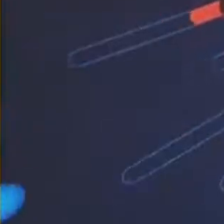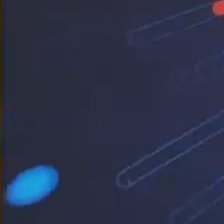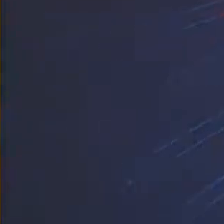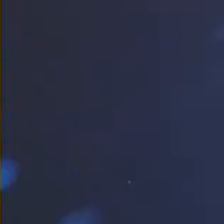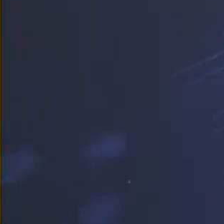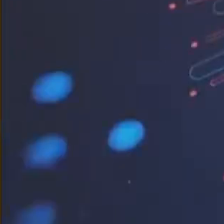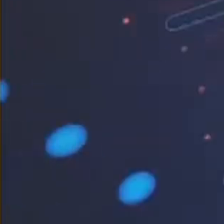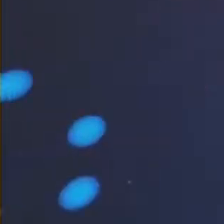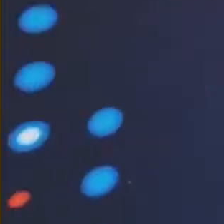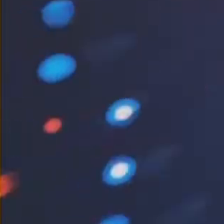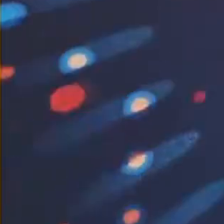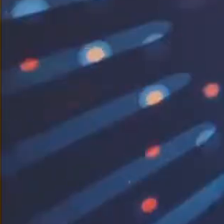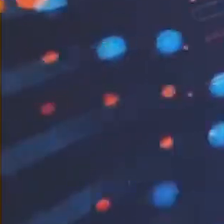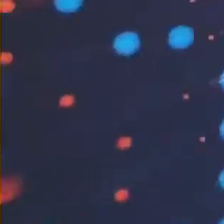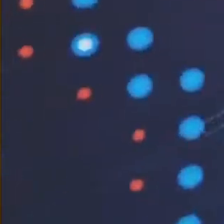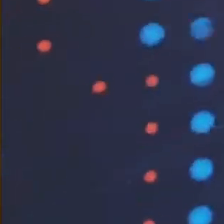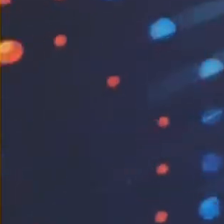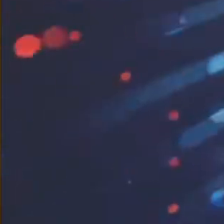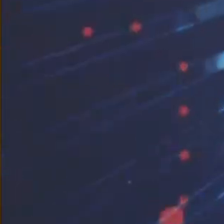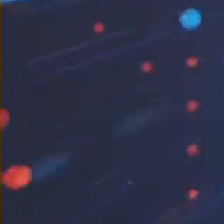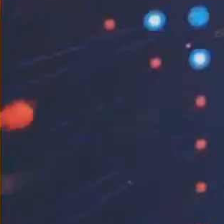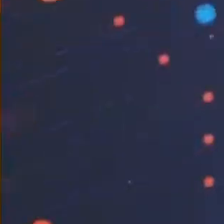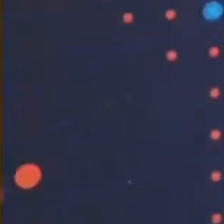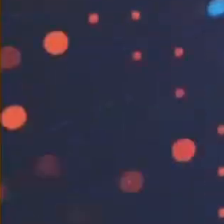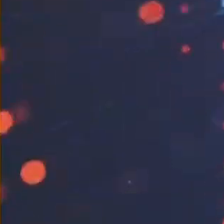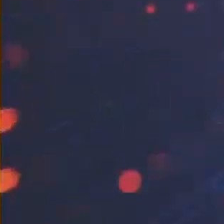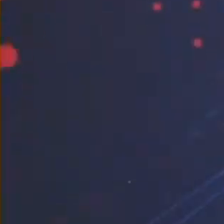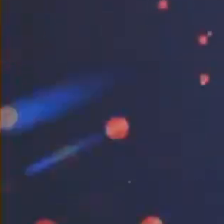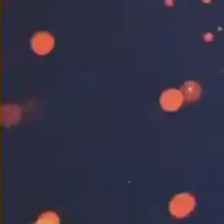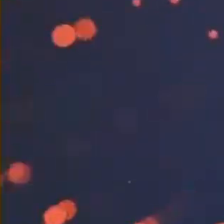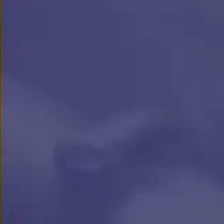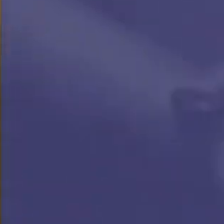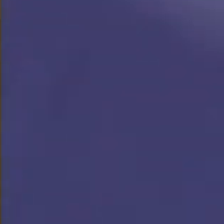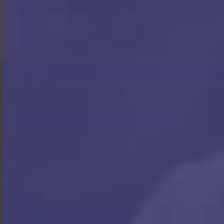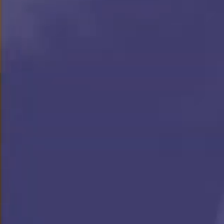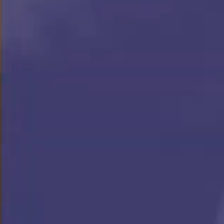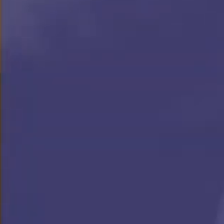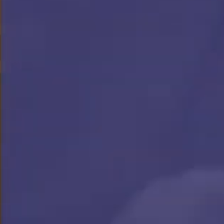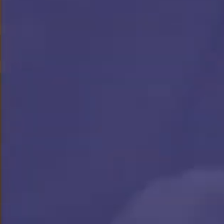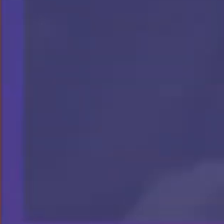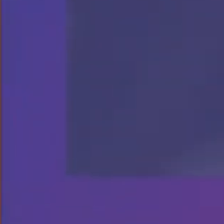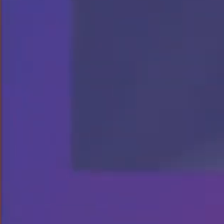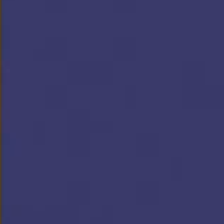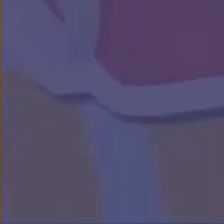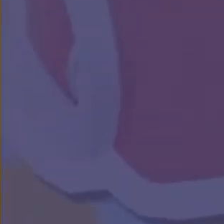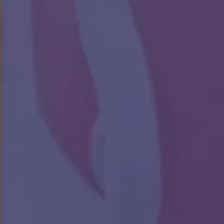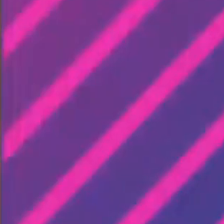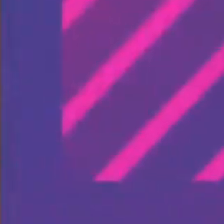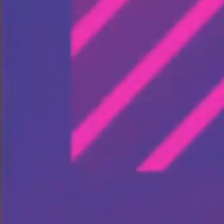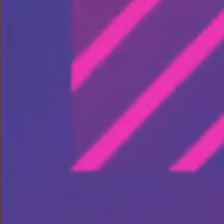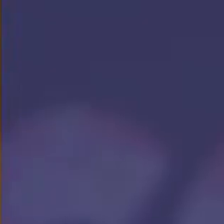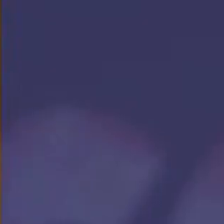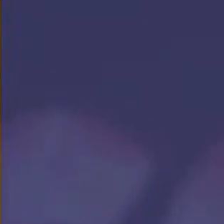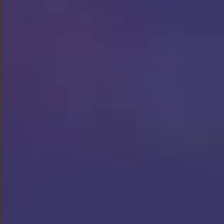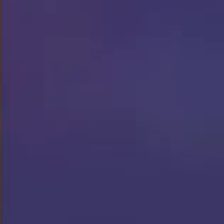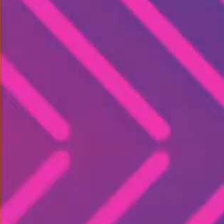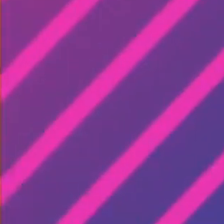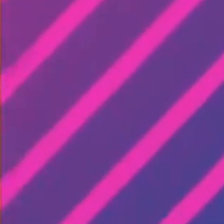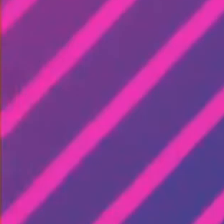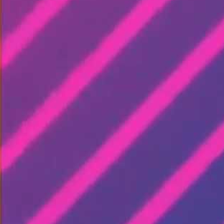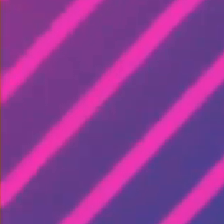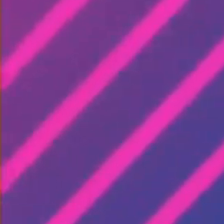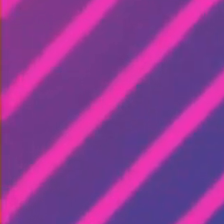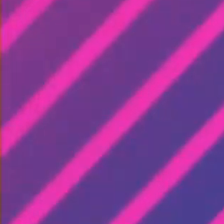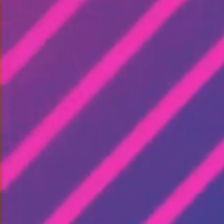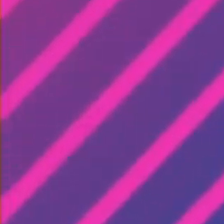City 91.1 FM brings to you the Talk City Fiesta. Talk City Fiesta. Coolers and Calypso.